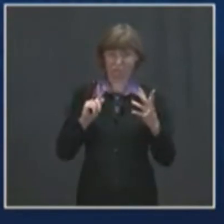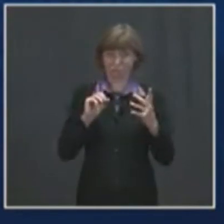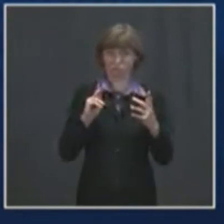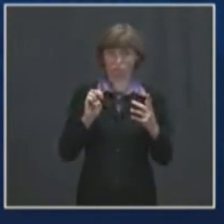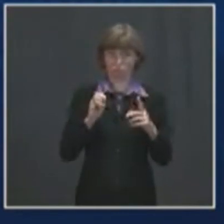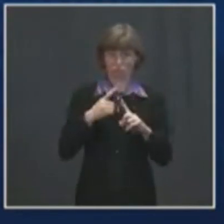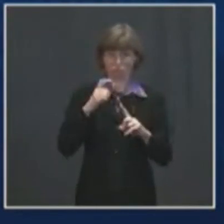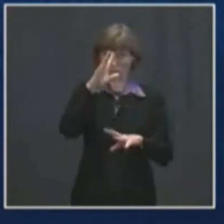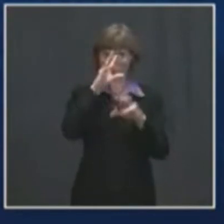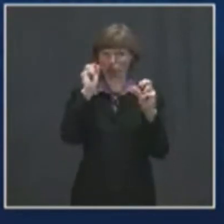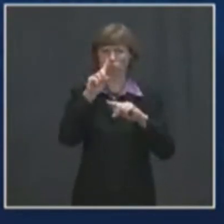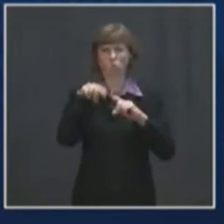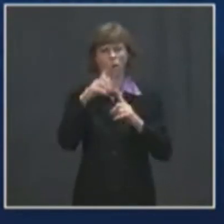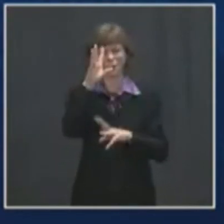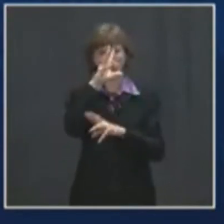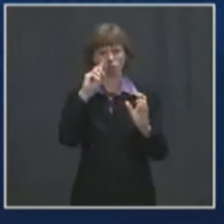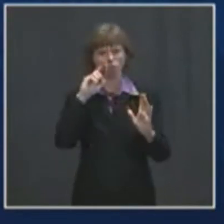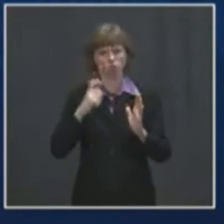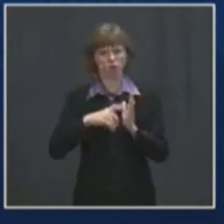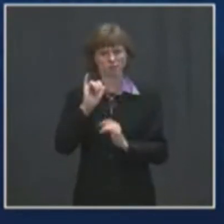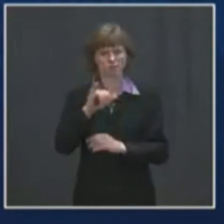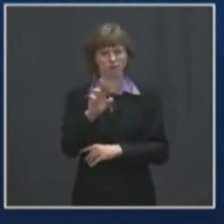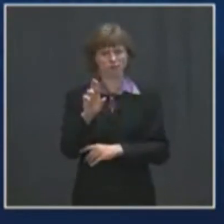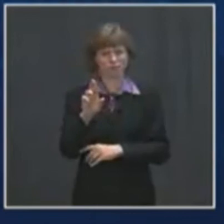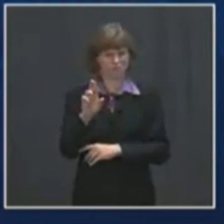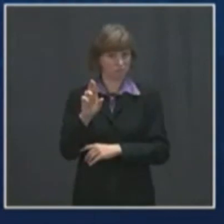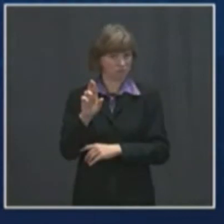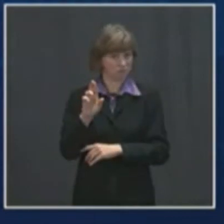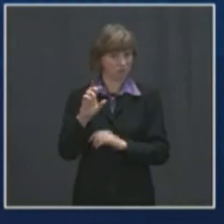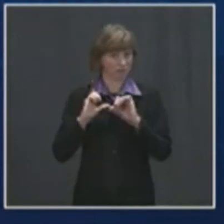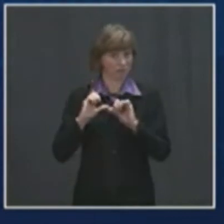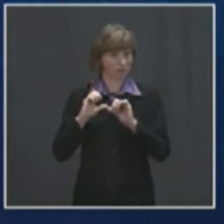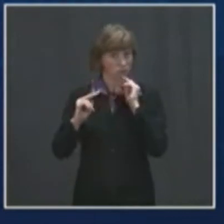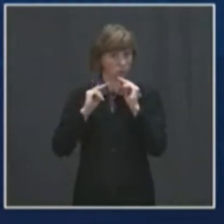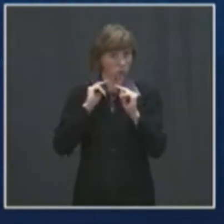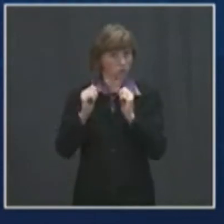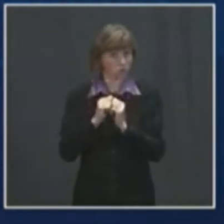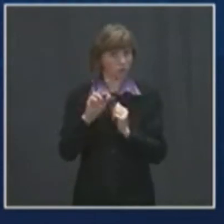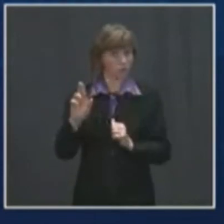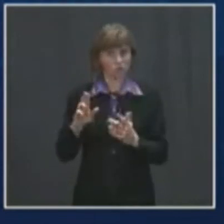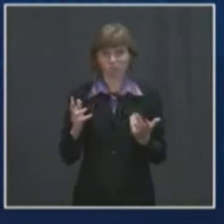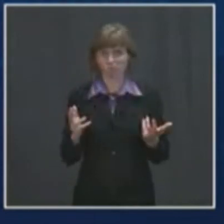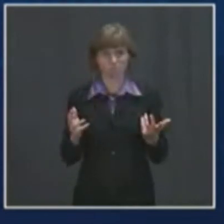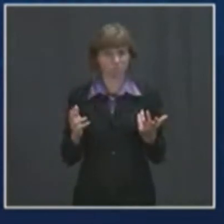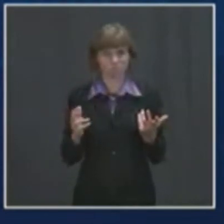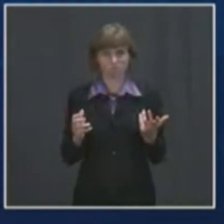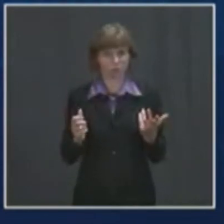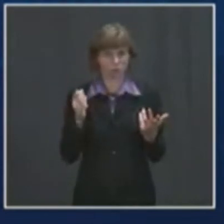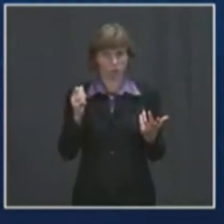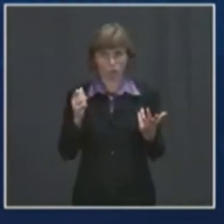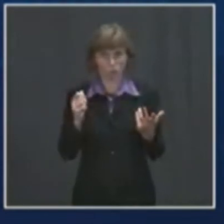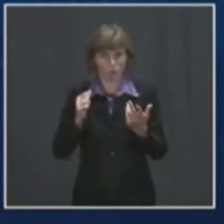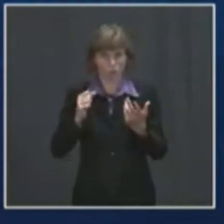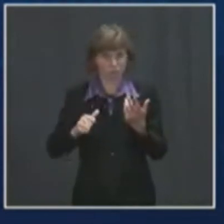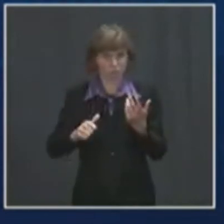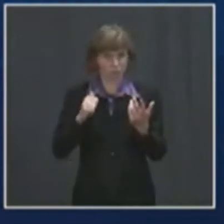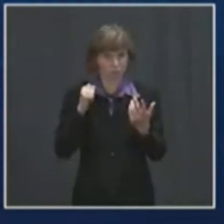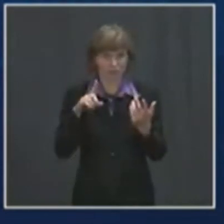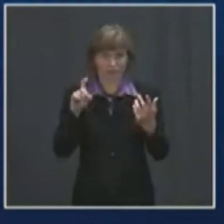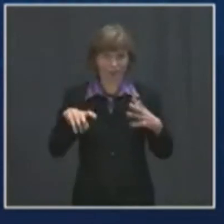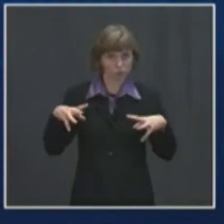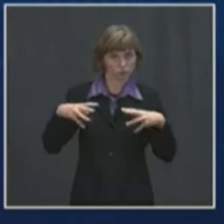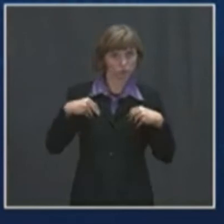president recognize that continuing to negotiate with Republicans wasn't going to lead him anywhere, and they sort of had to embrace his